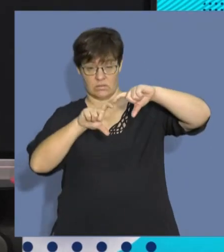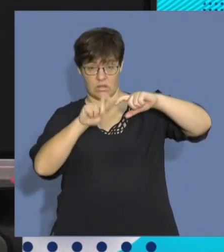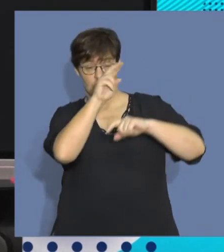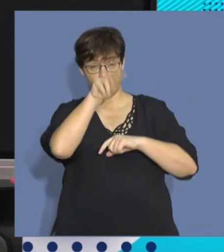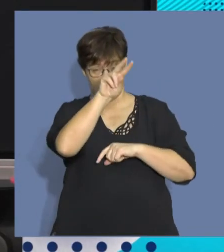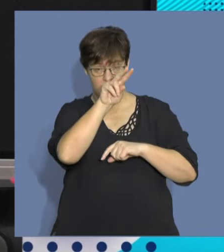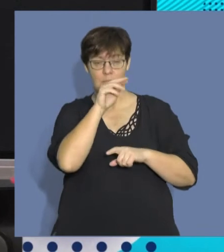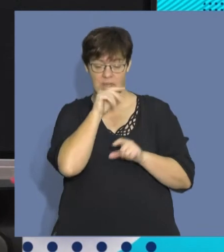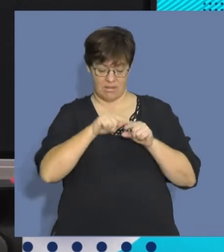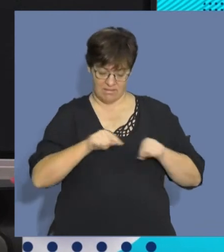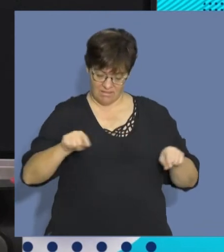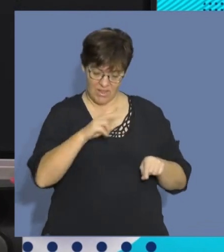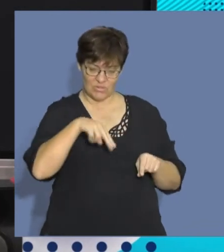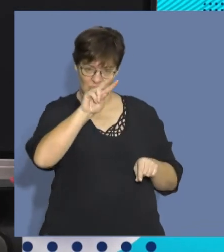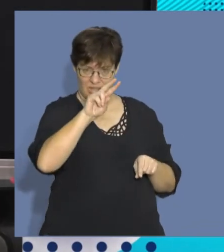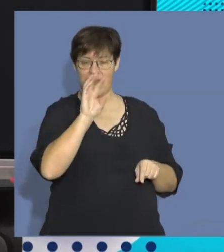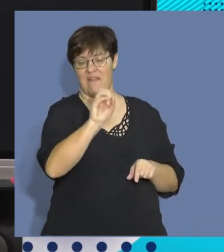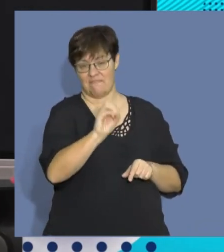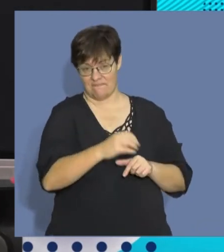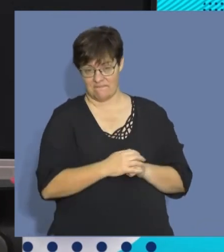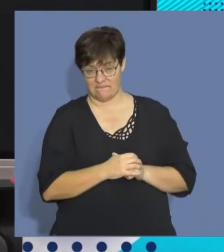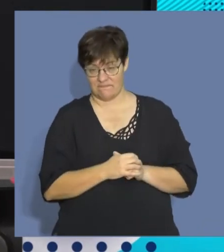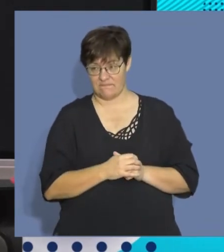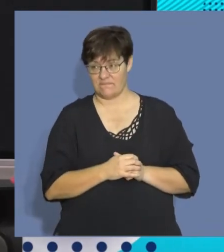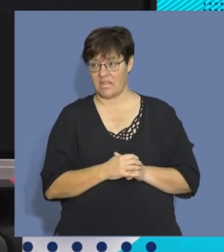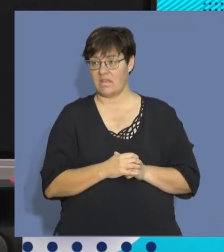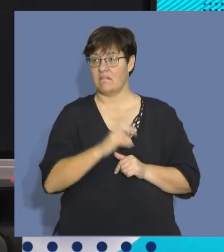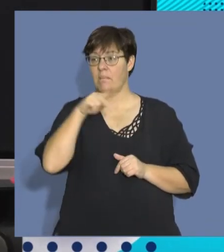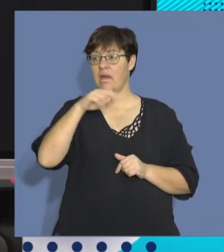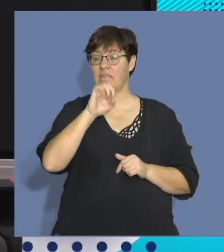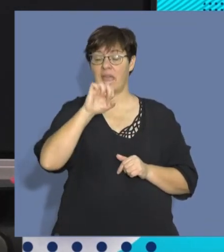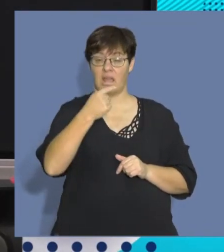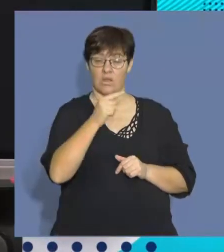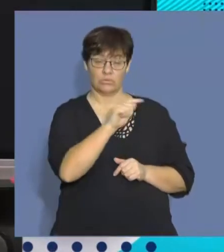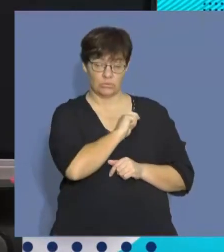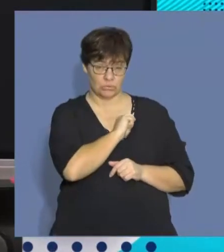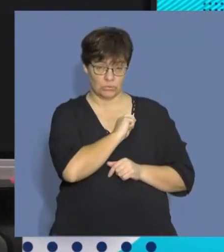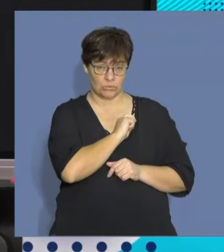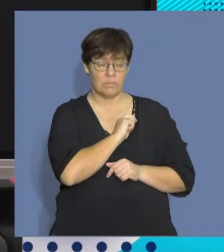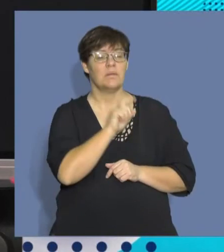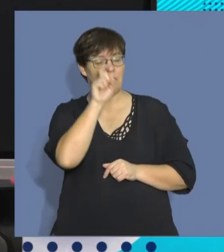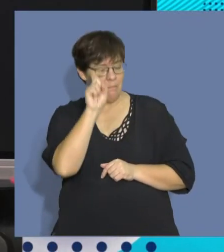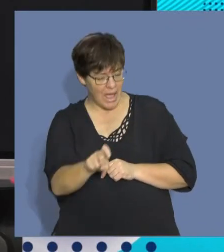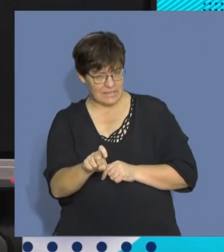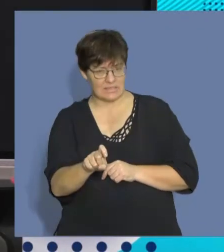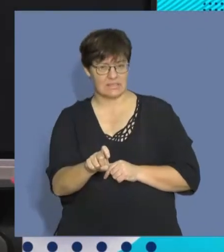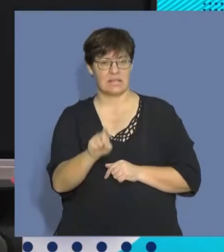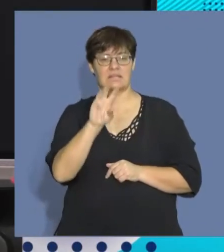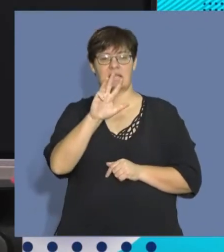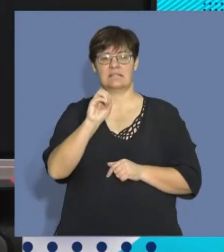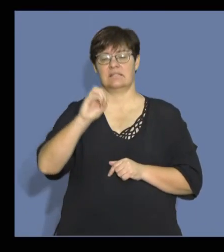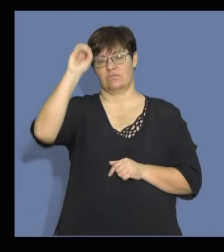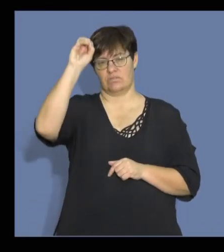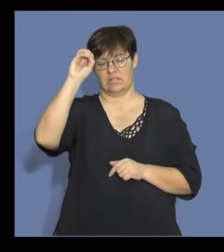squared is equal to the long side squared. So what we discussed that if Pythag is true, then it must be a right-angled triangle.